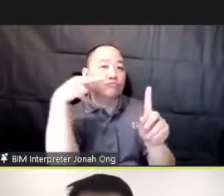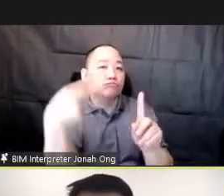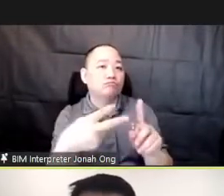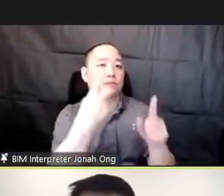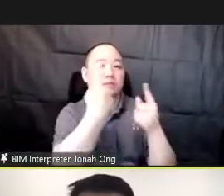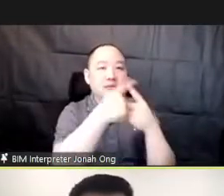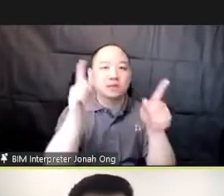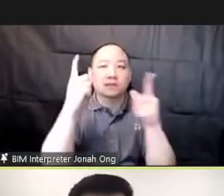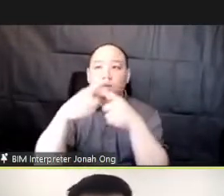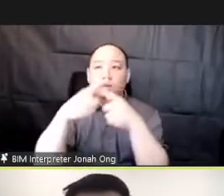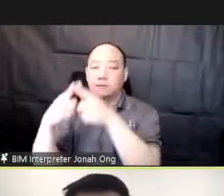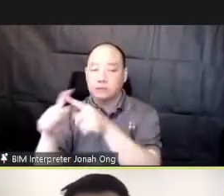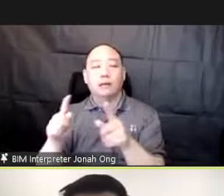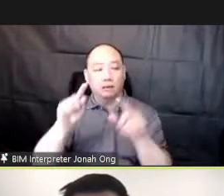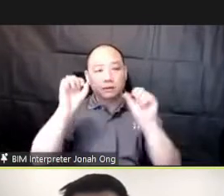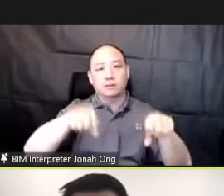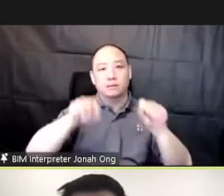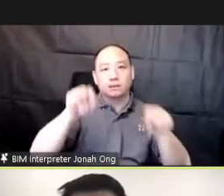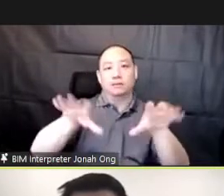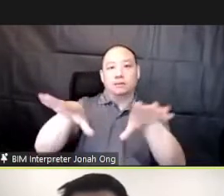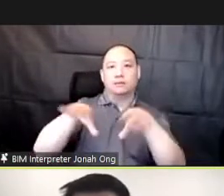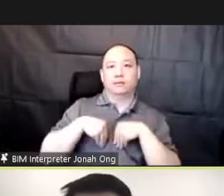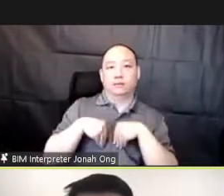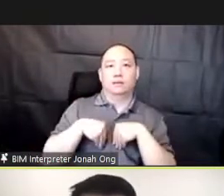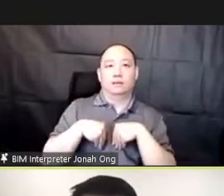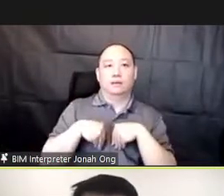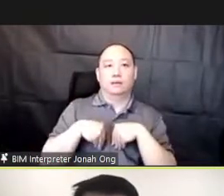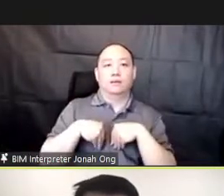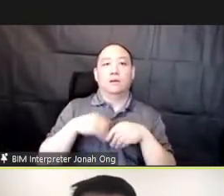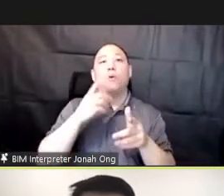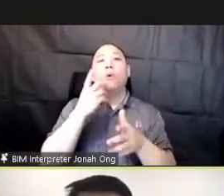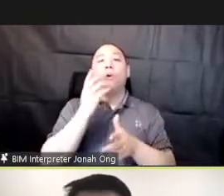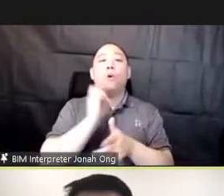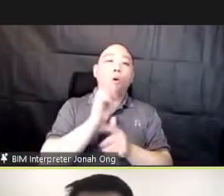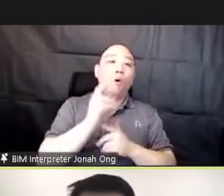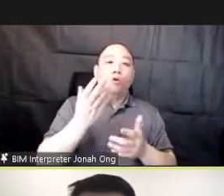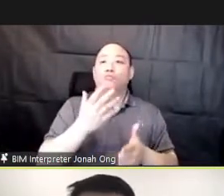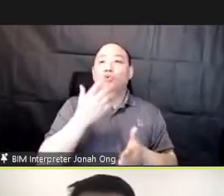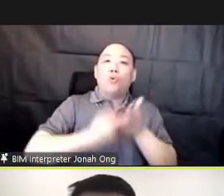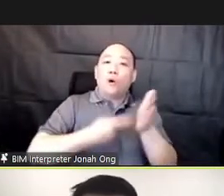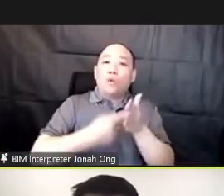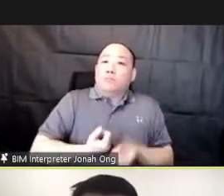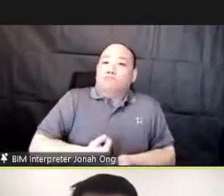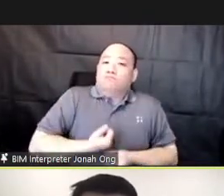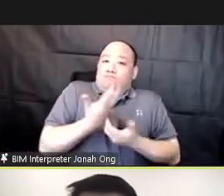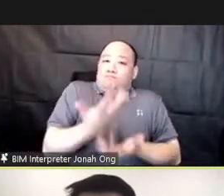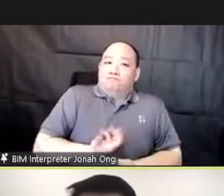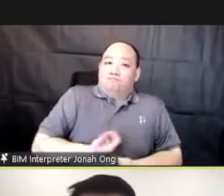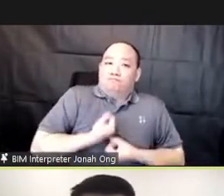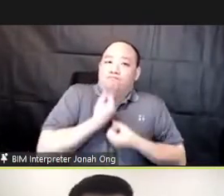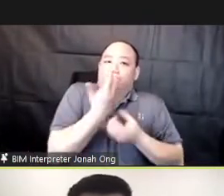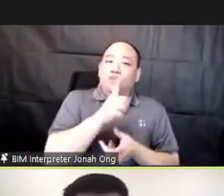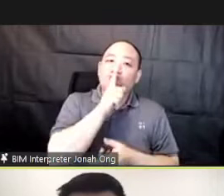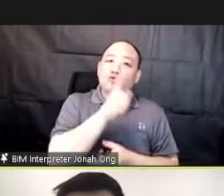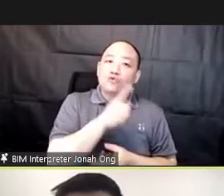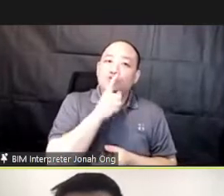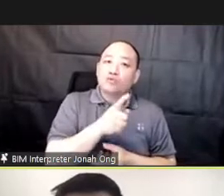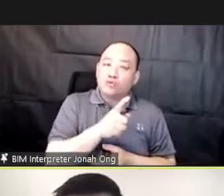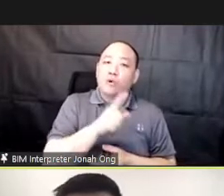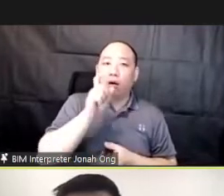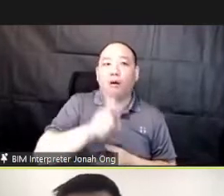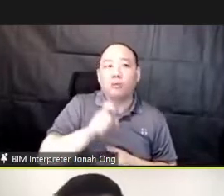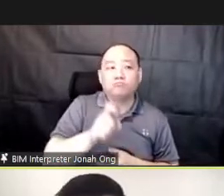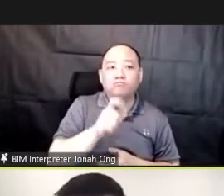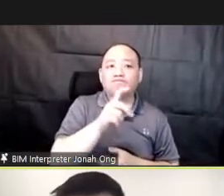moment, individuals don't feel safe in expressing what they truly believe in, and they don't feel that they are able to engage with their peers of different